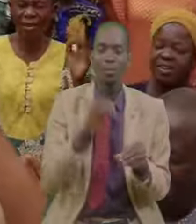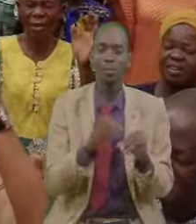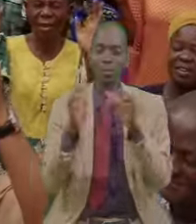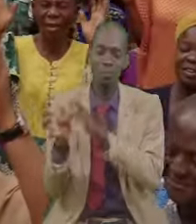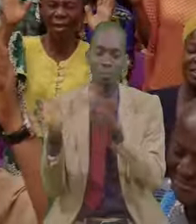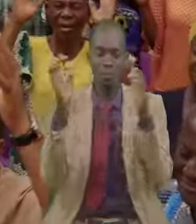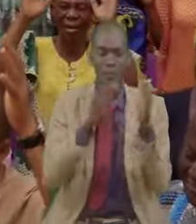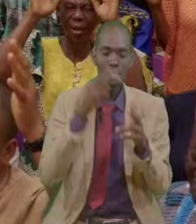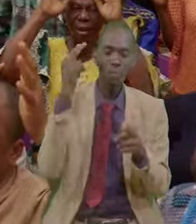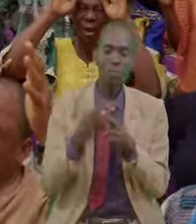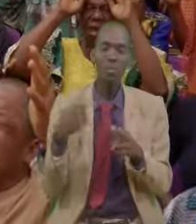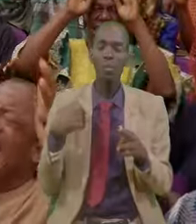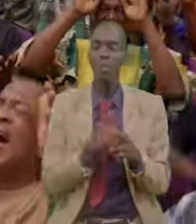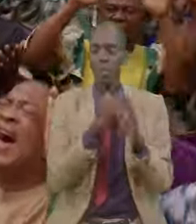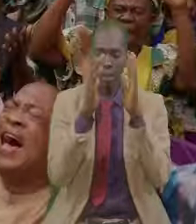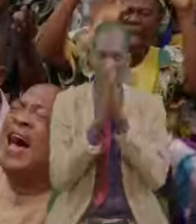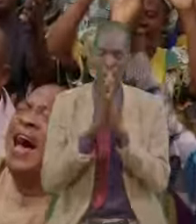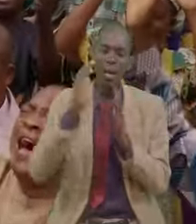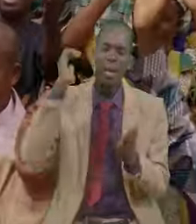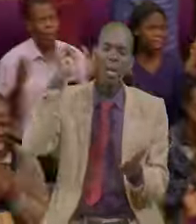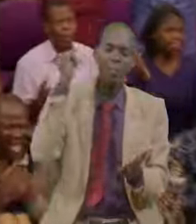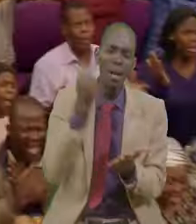Jesus' name we pray.